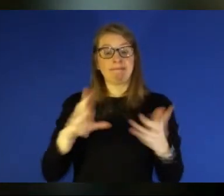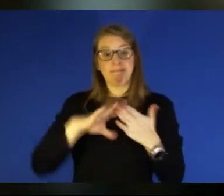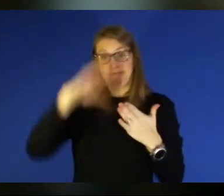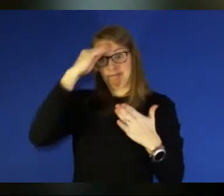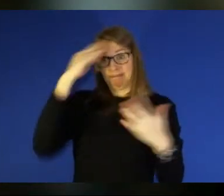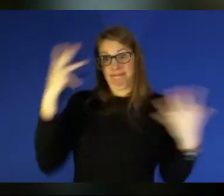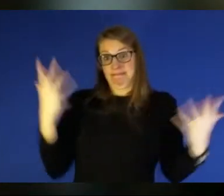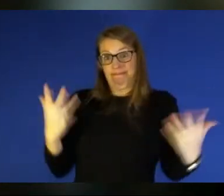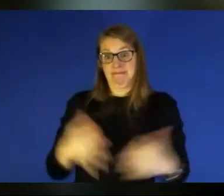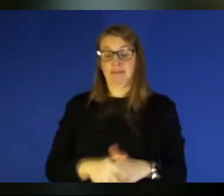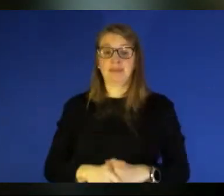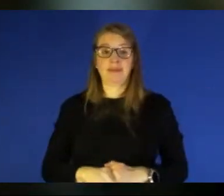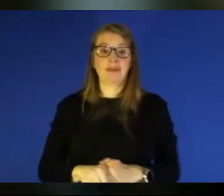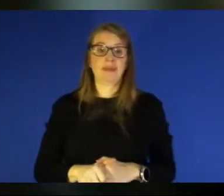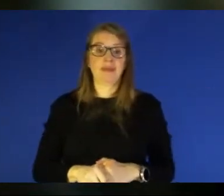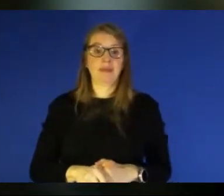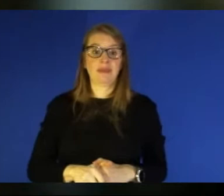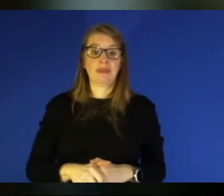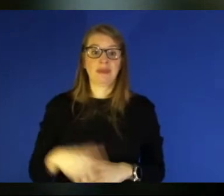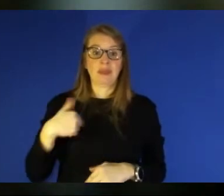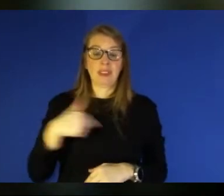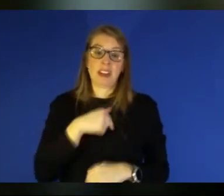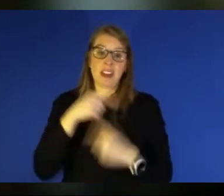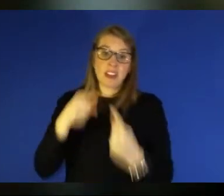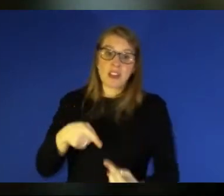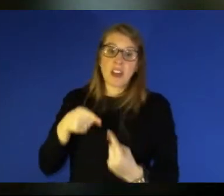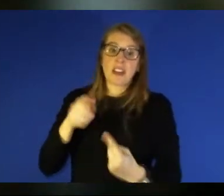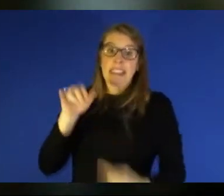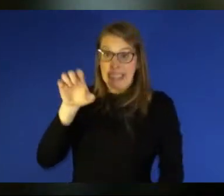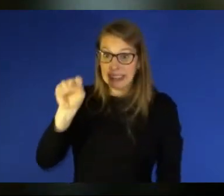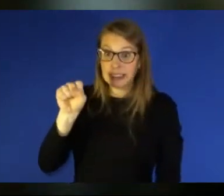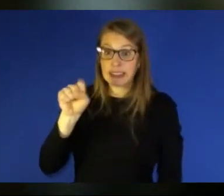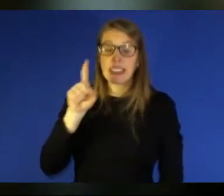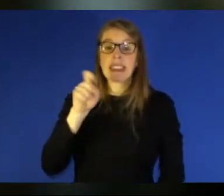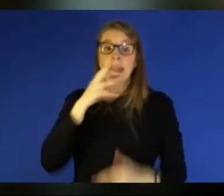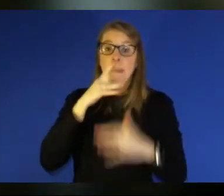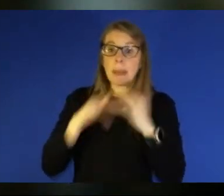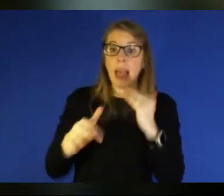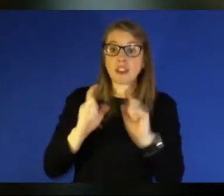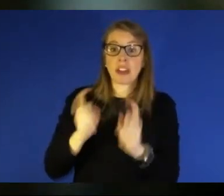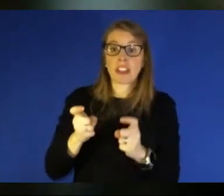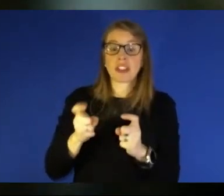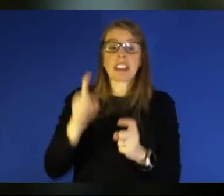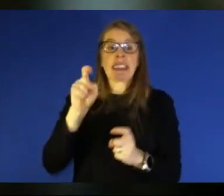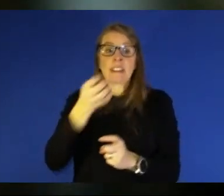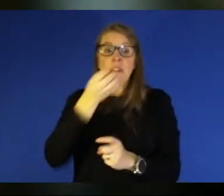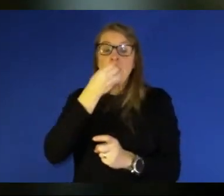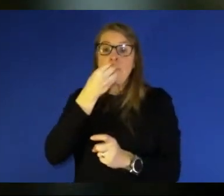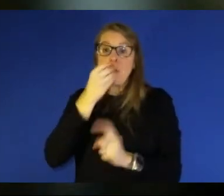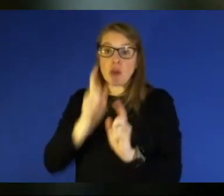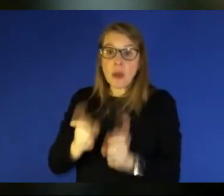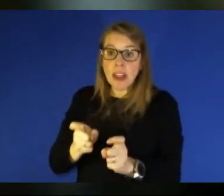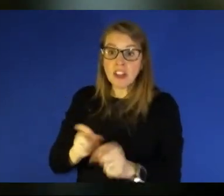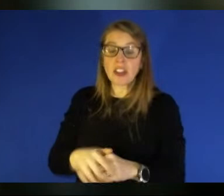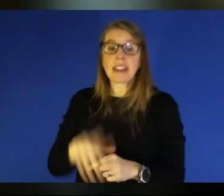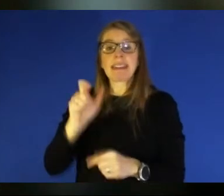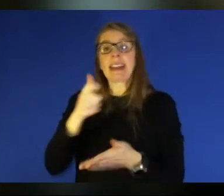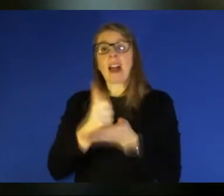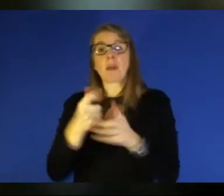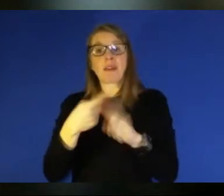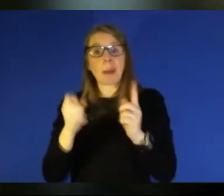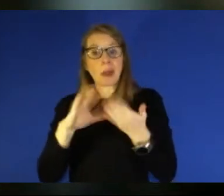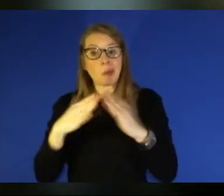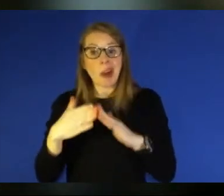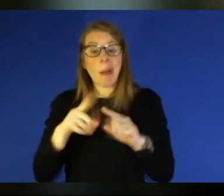isn't that, we are struggling. We do need blood donations. We need food donations. We need help from our community. Our